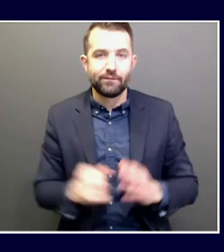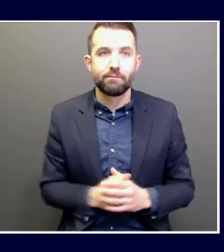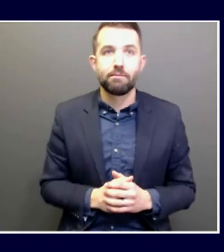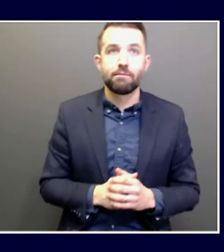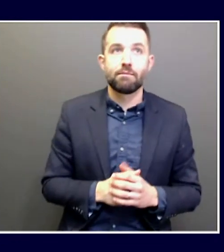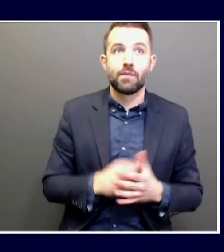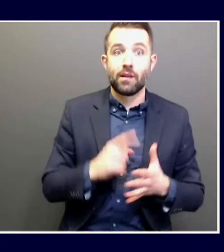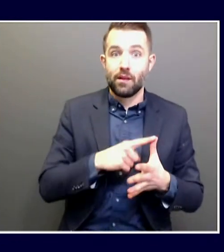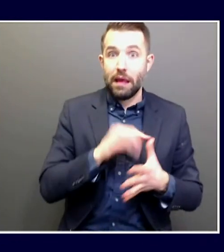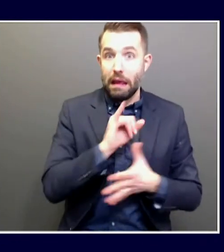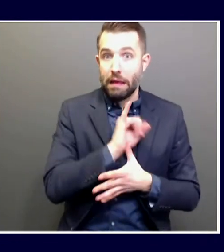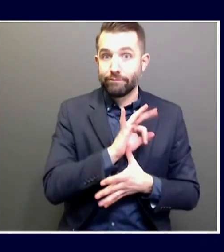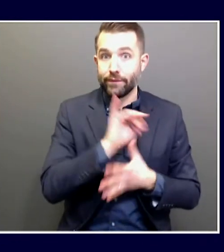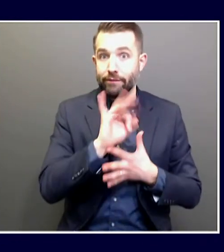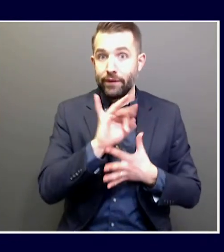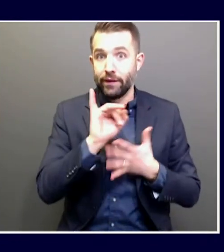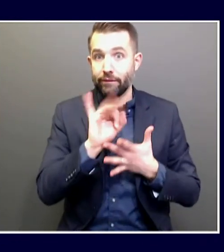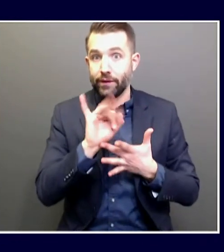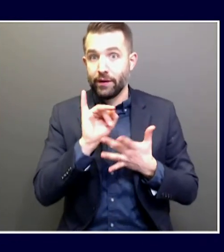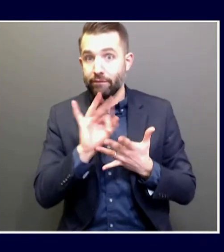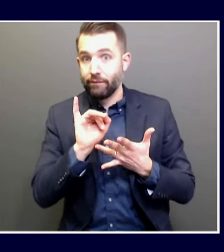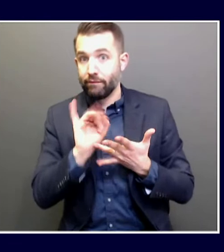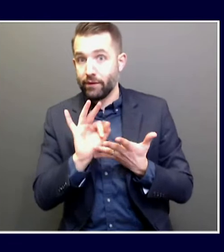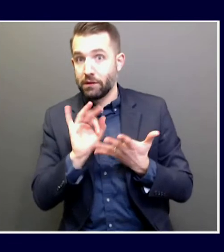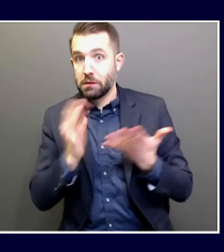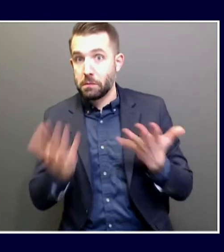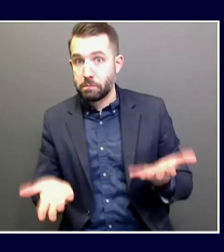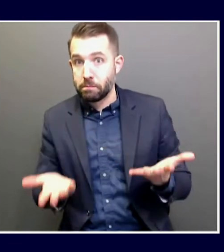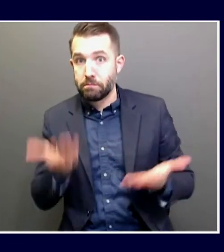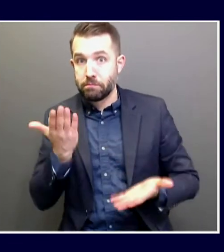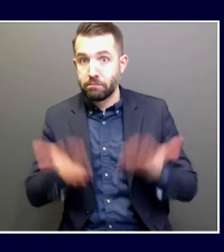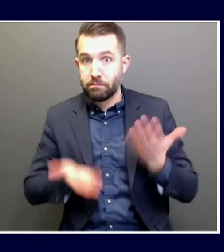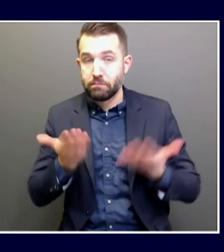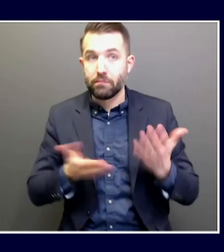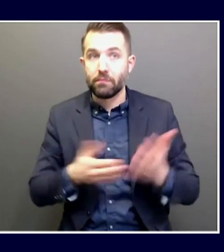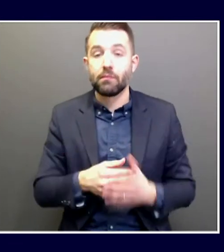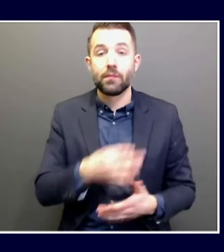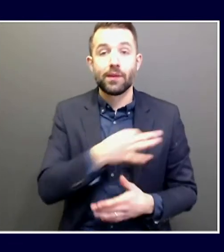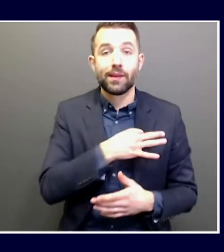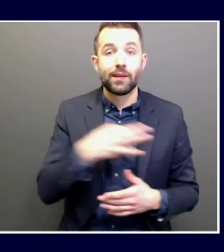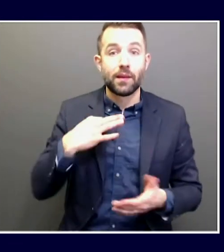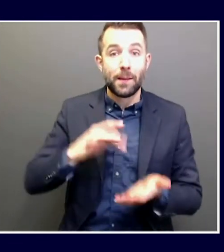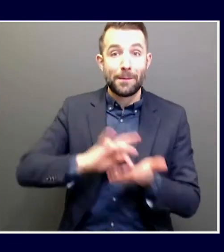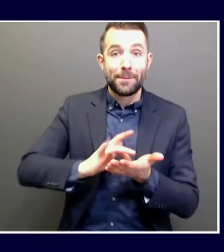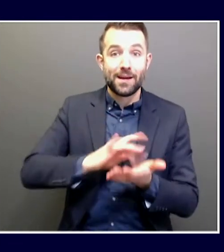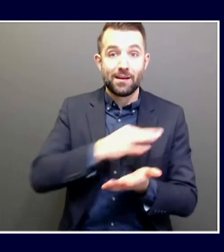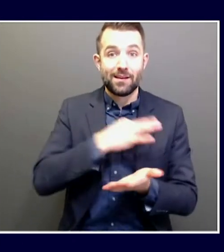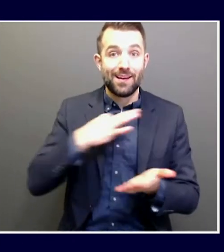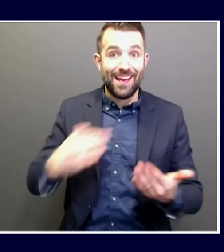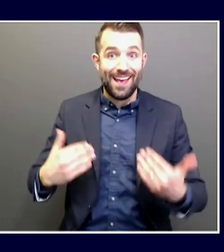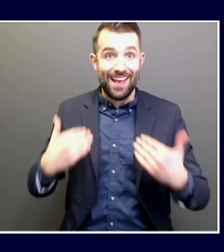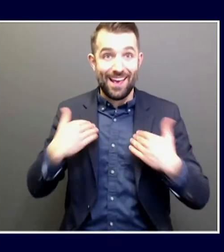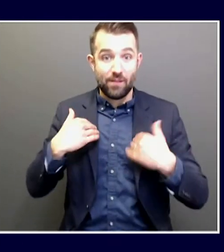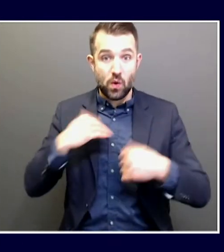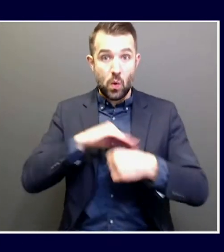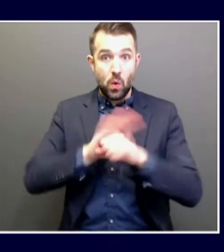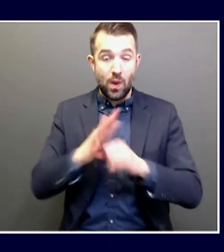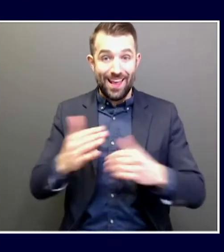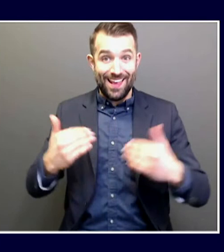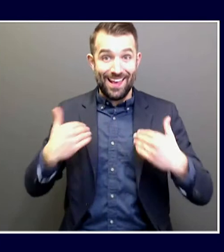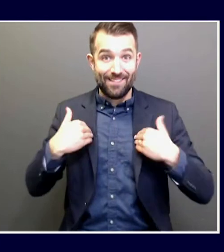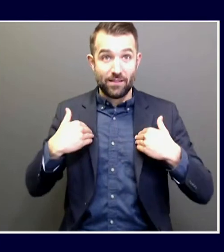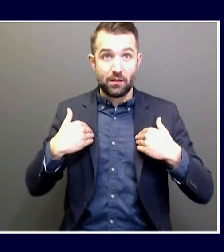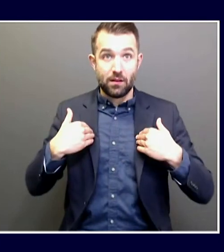use COVID positive staff as a last resort in a crisis. All that said, as a reminder, we're talking about